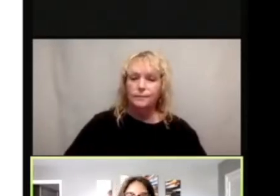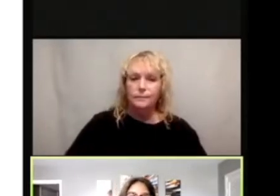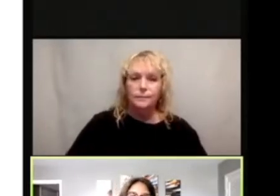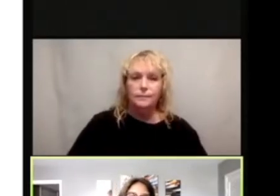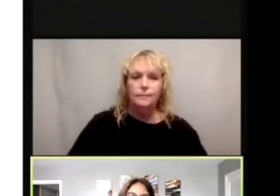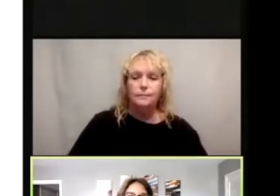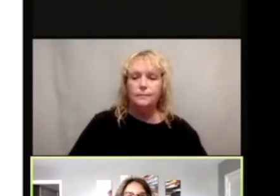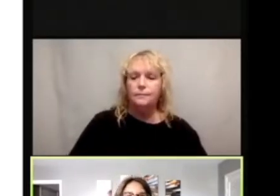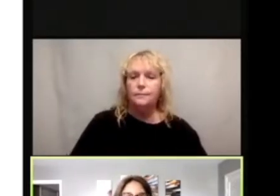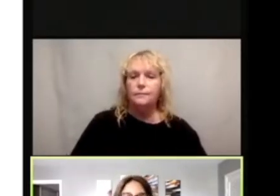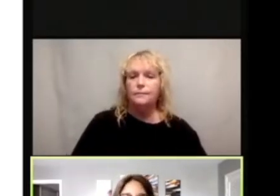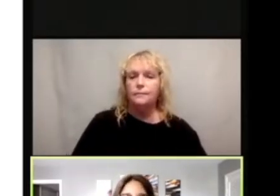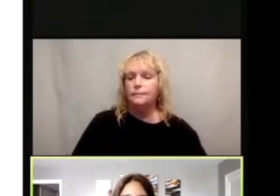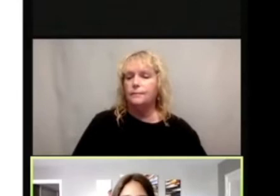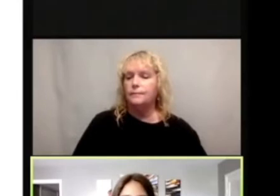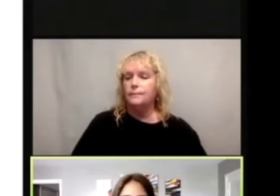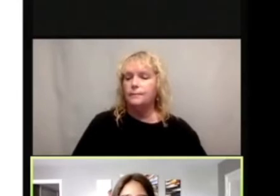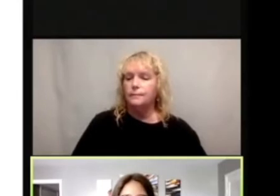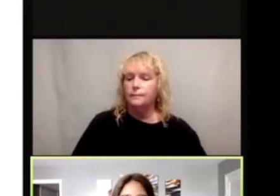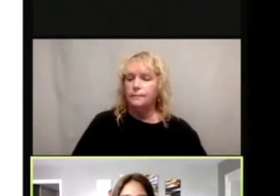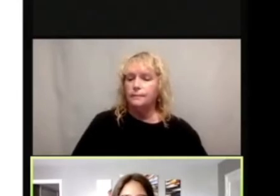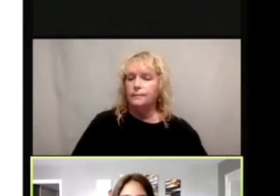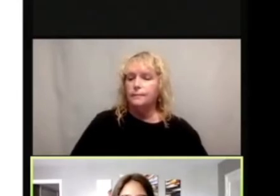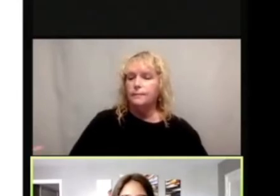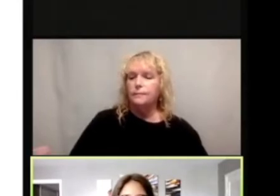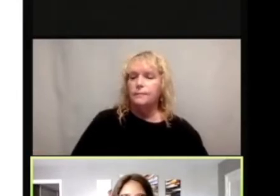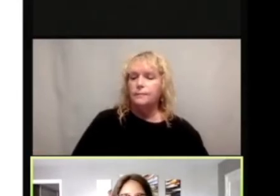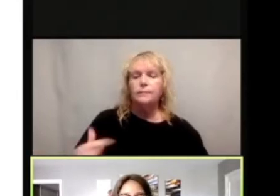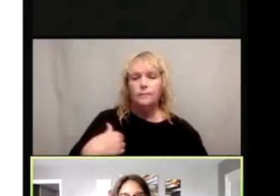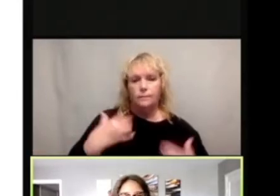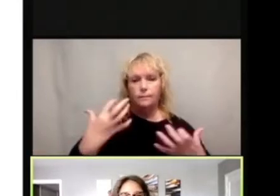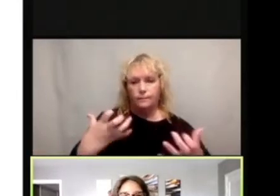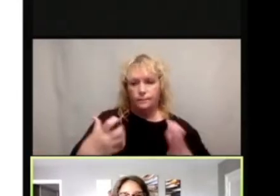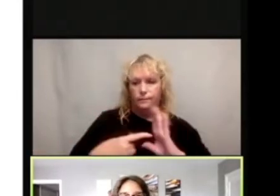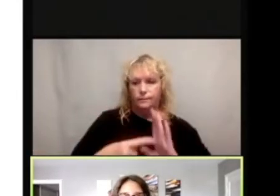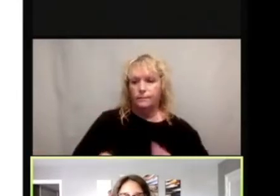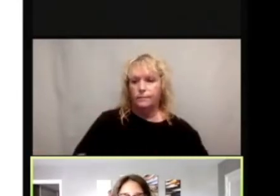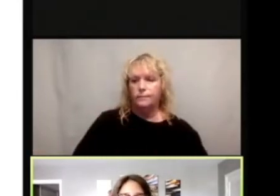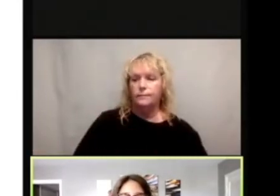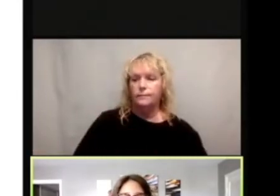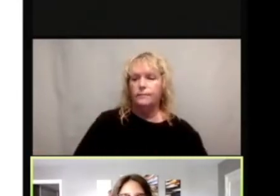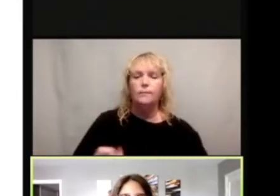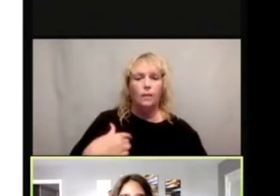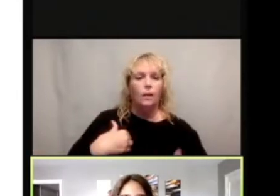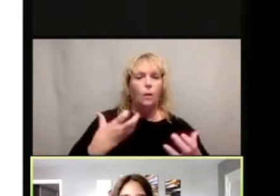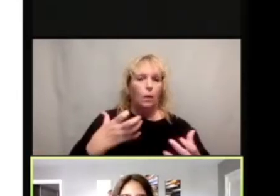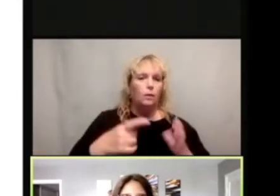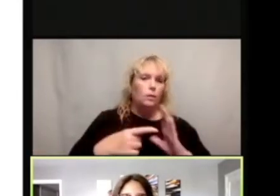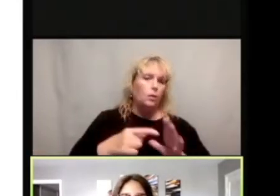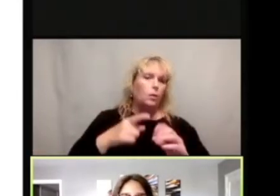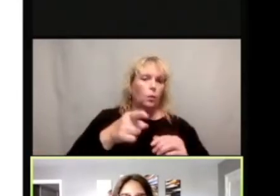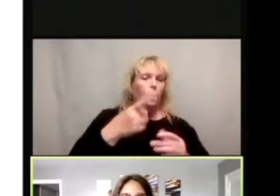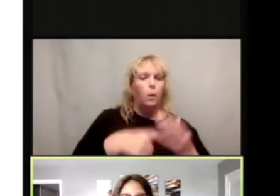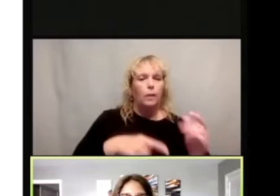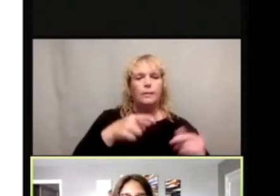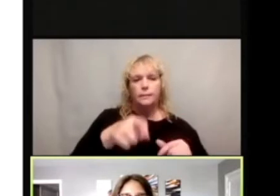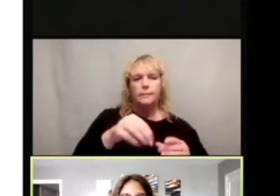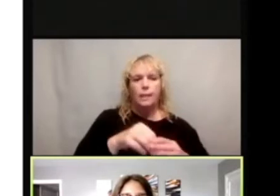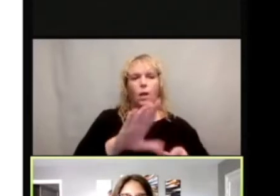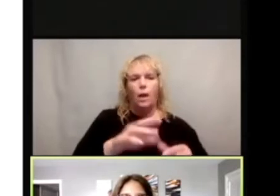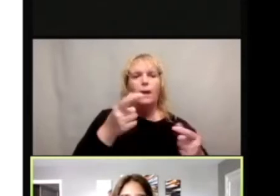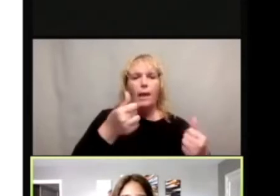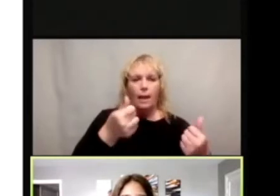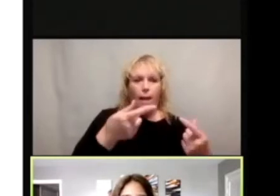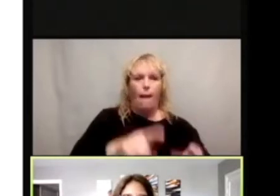So I just want to show that, although ACEs happens earlier on in the life course, there